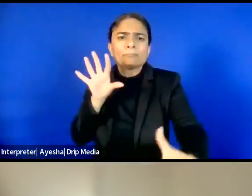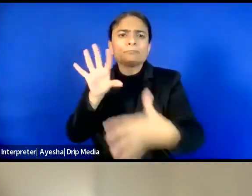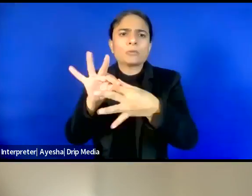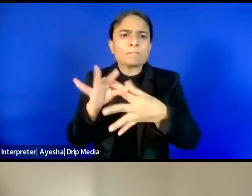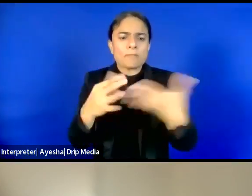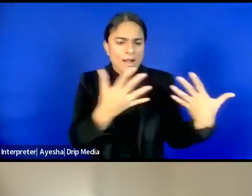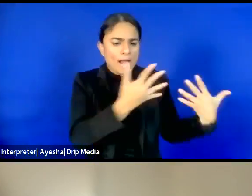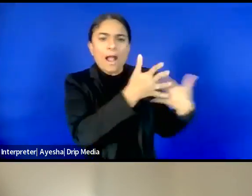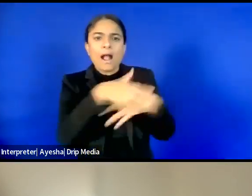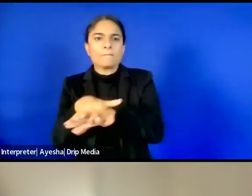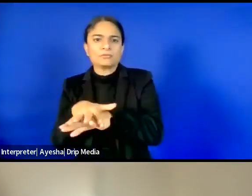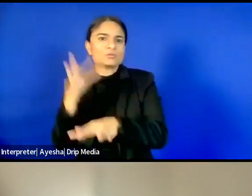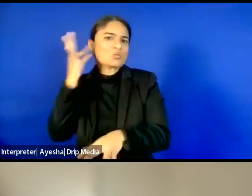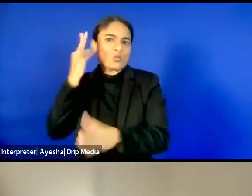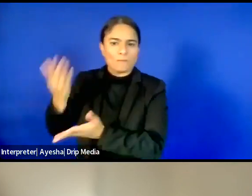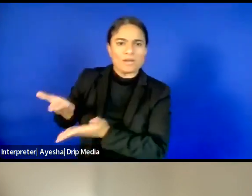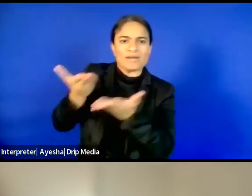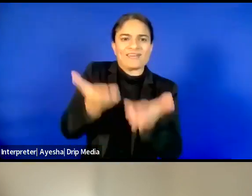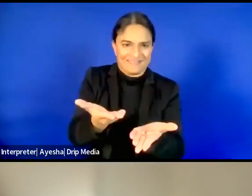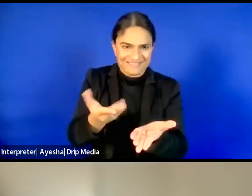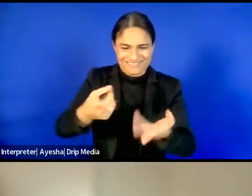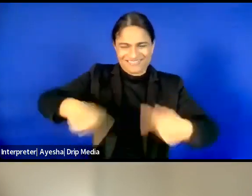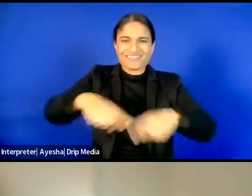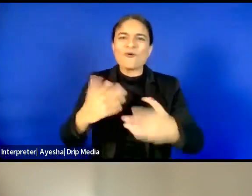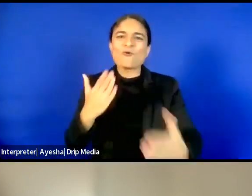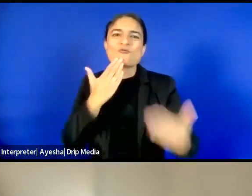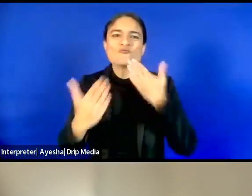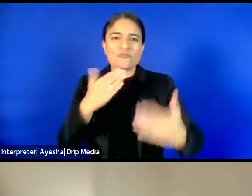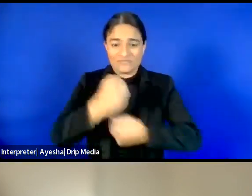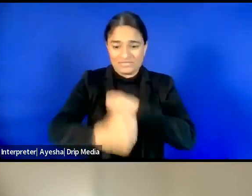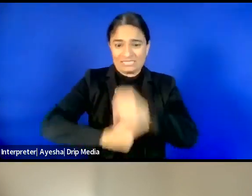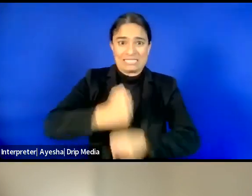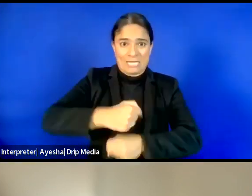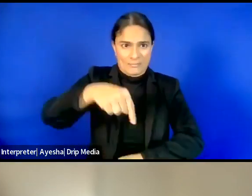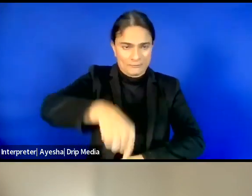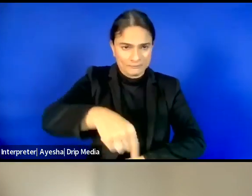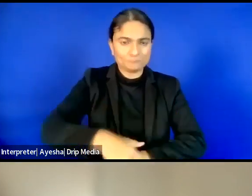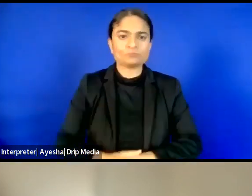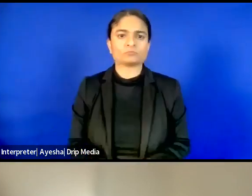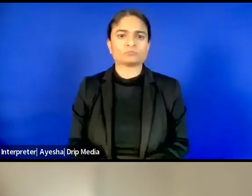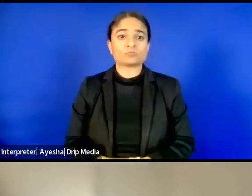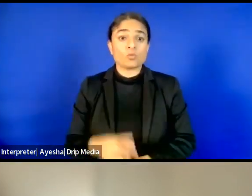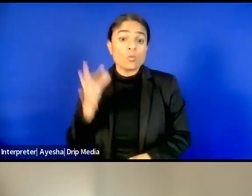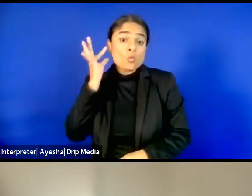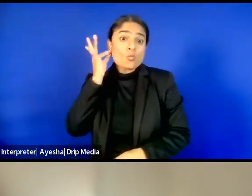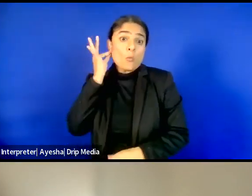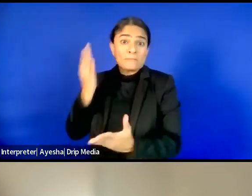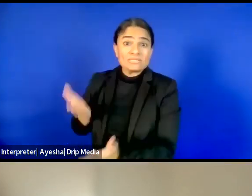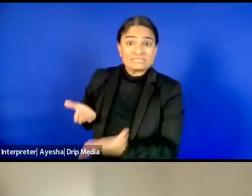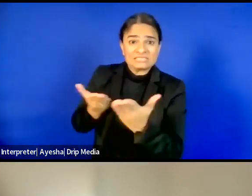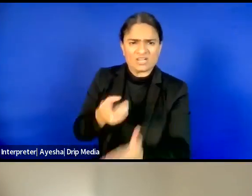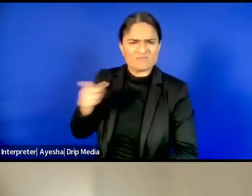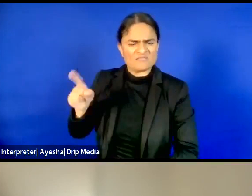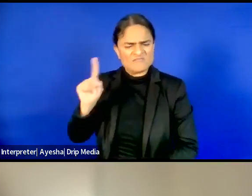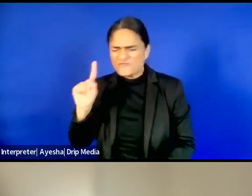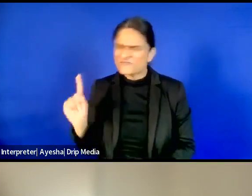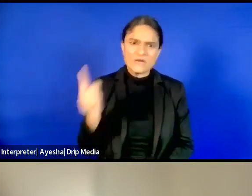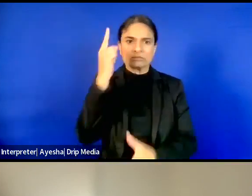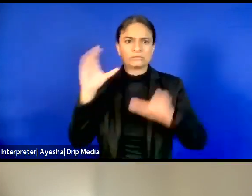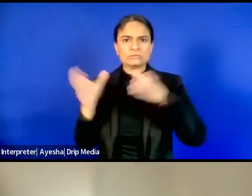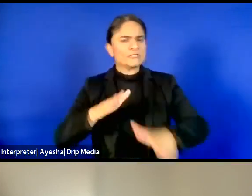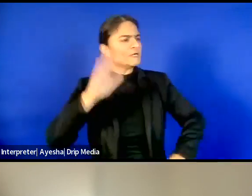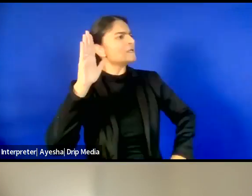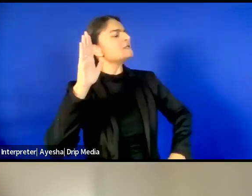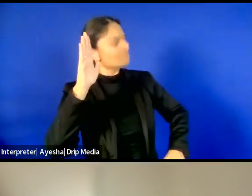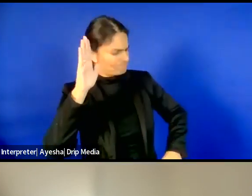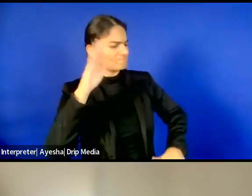Women Deliver was the very first group to sign on to the protocol and also committed to accessibility and inclusion through the generation equality